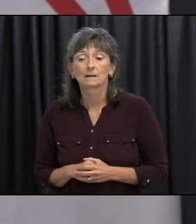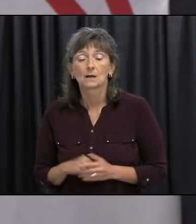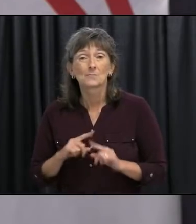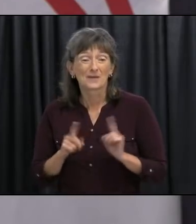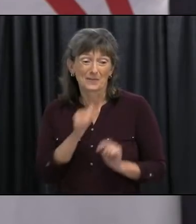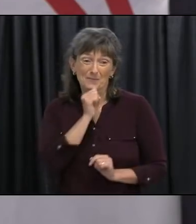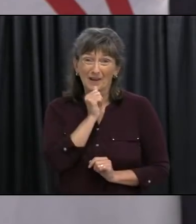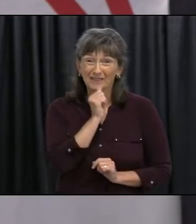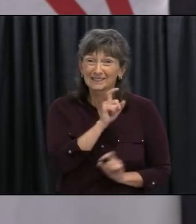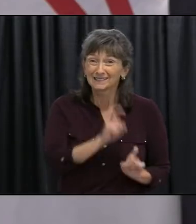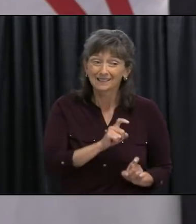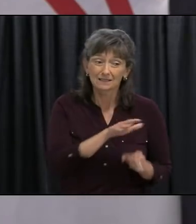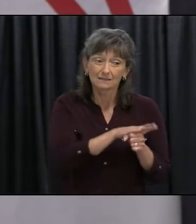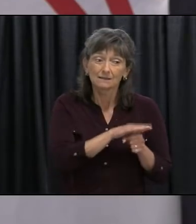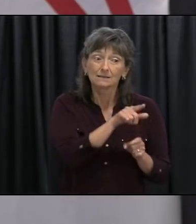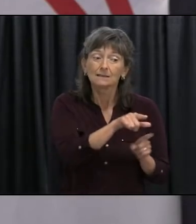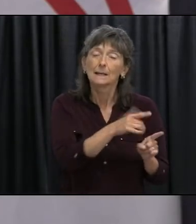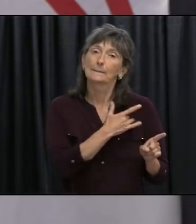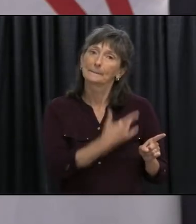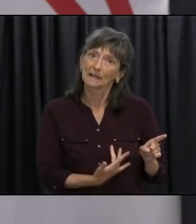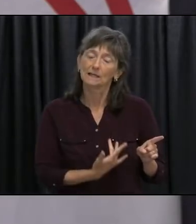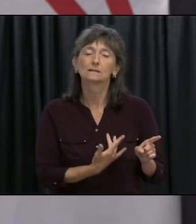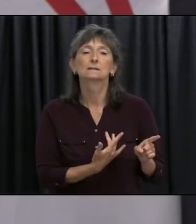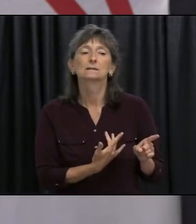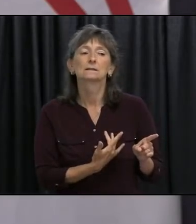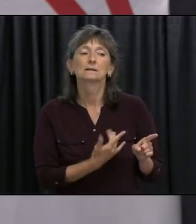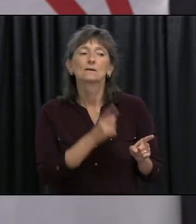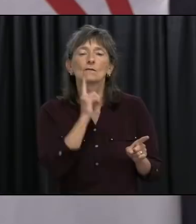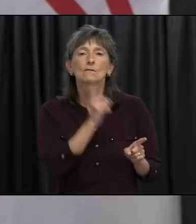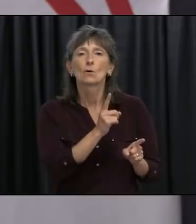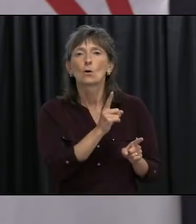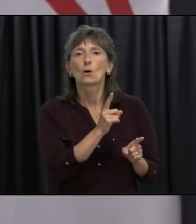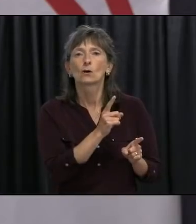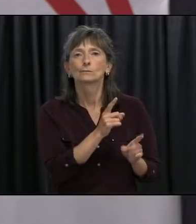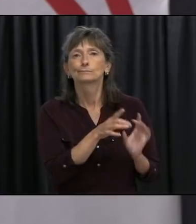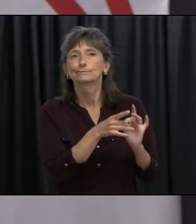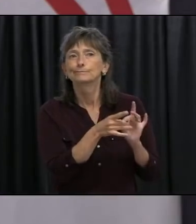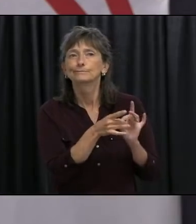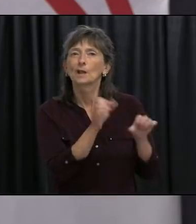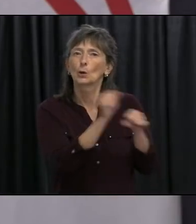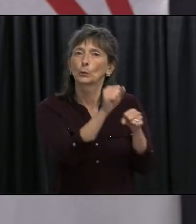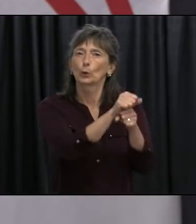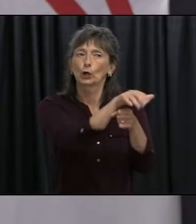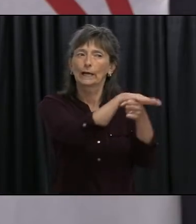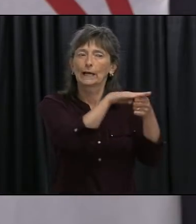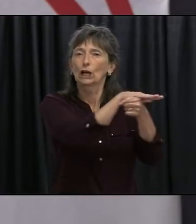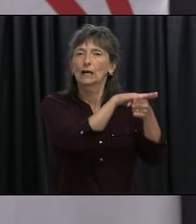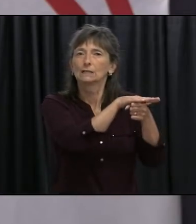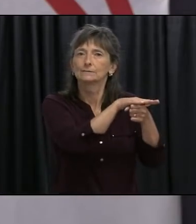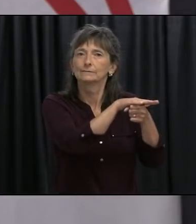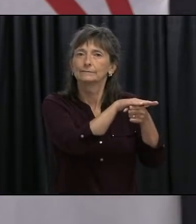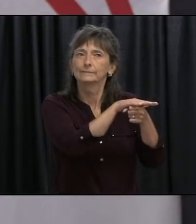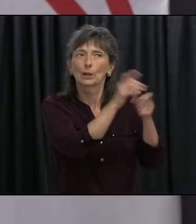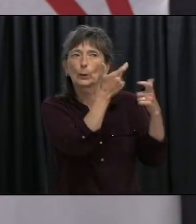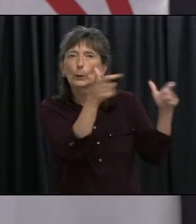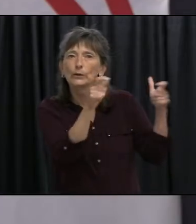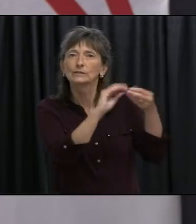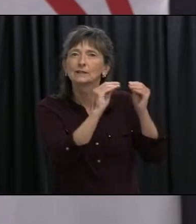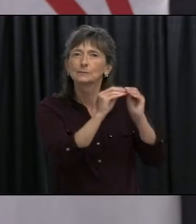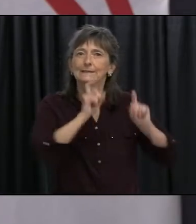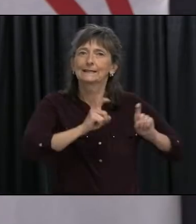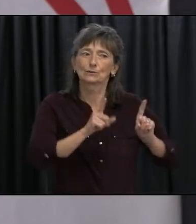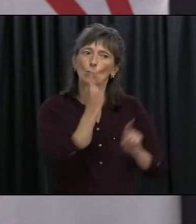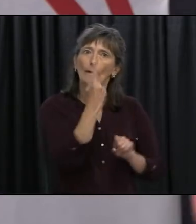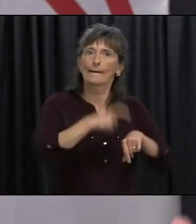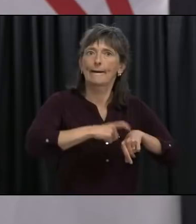a private testing company would be typically around those that are connected to a work site, and you could have large numbers of people that